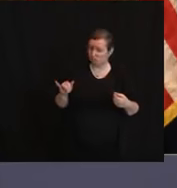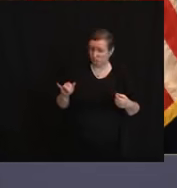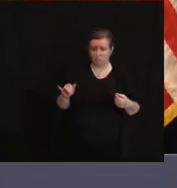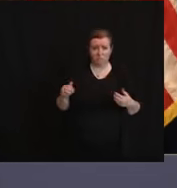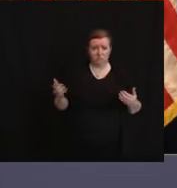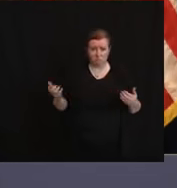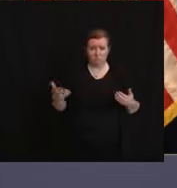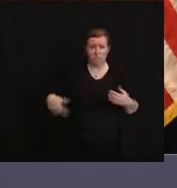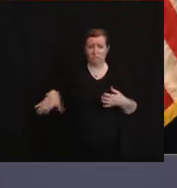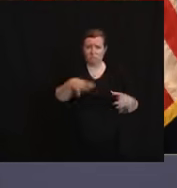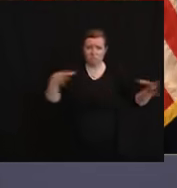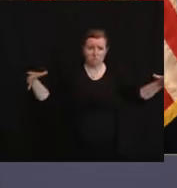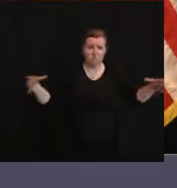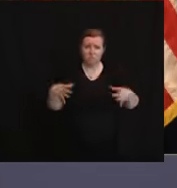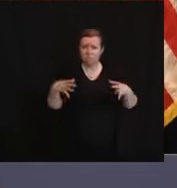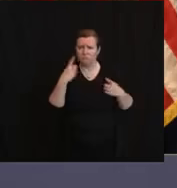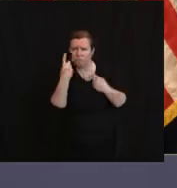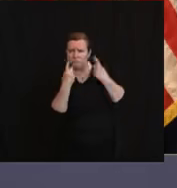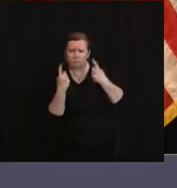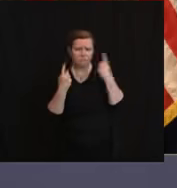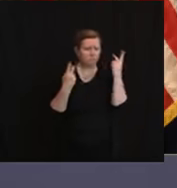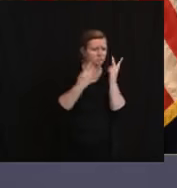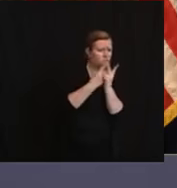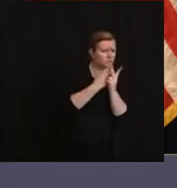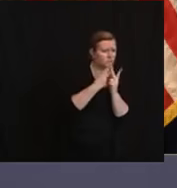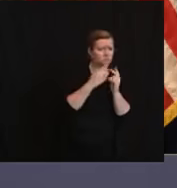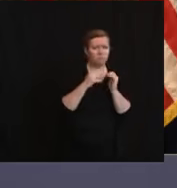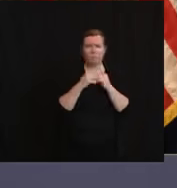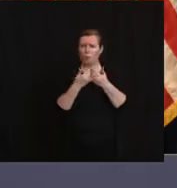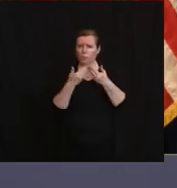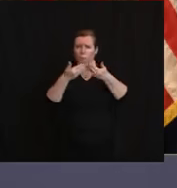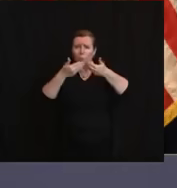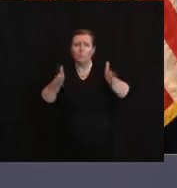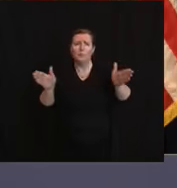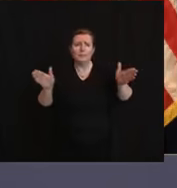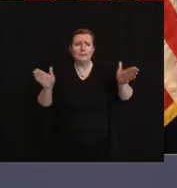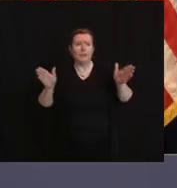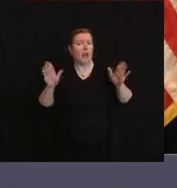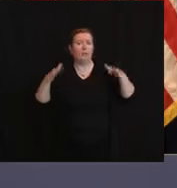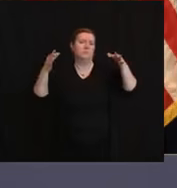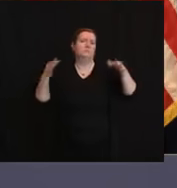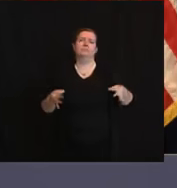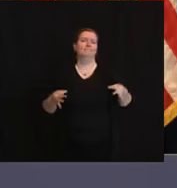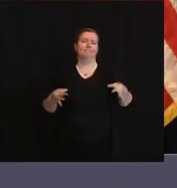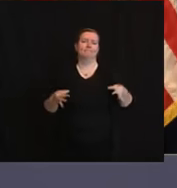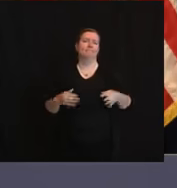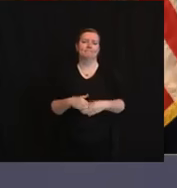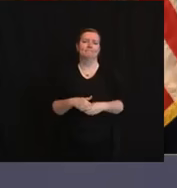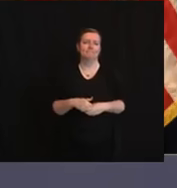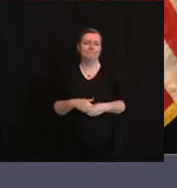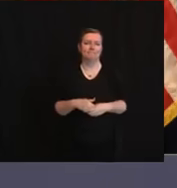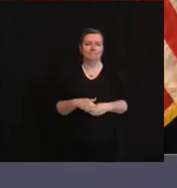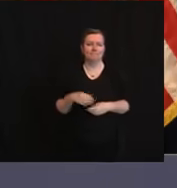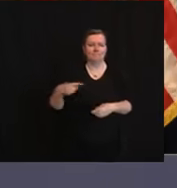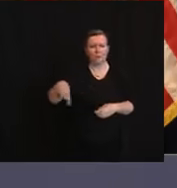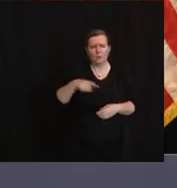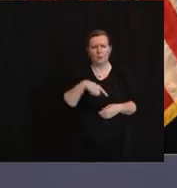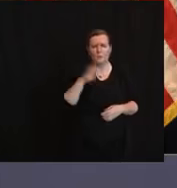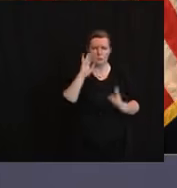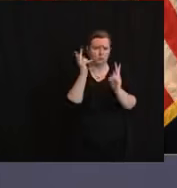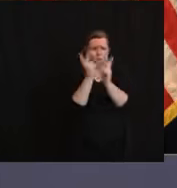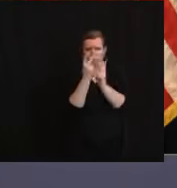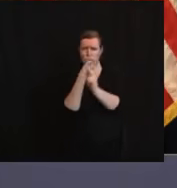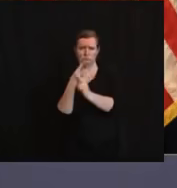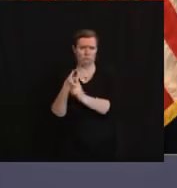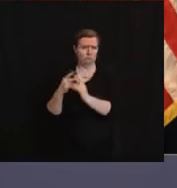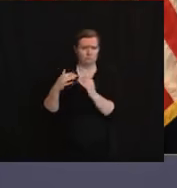opening remit is a blank sheet of paper. So I can't promise you that they'll make a tactical decision or recommendation on this or